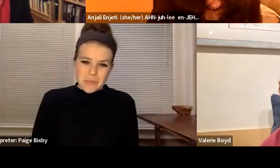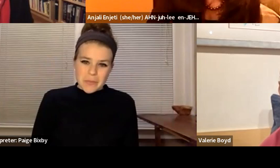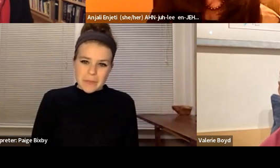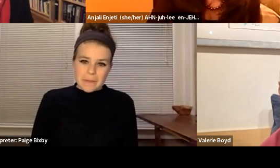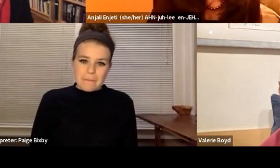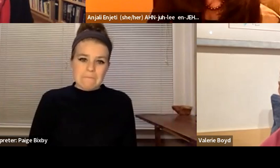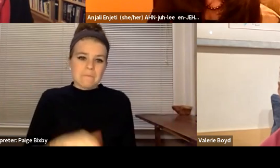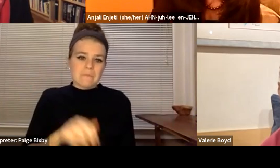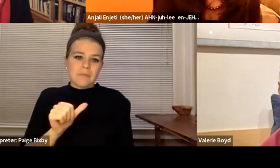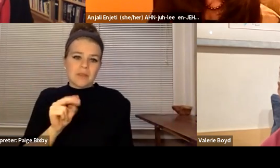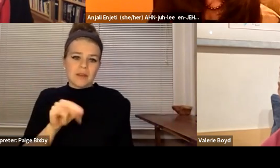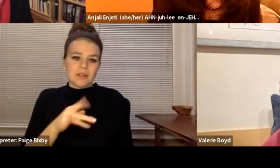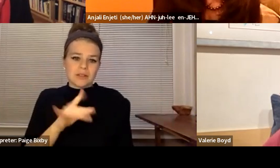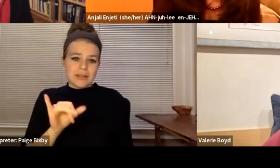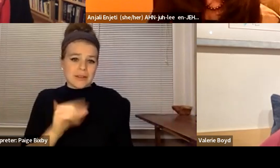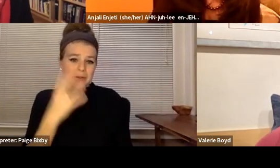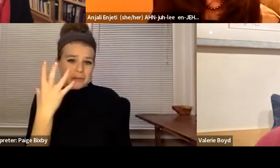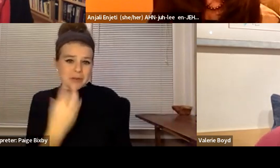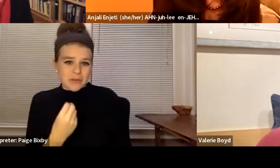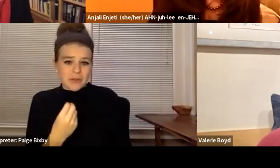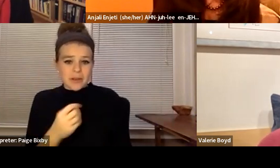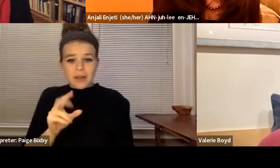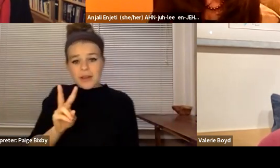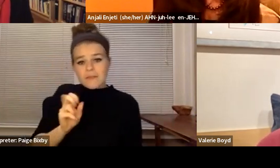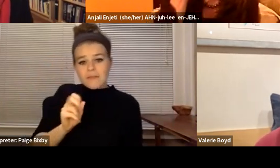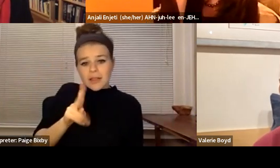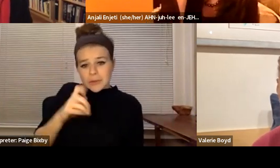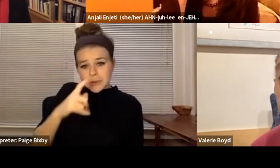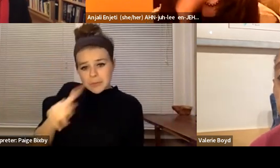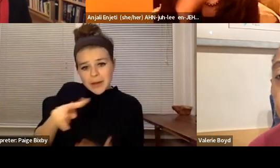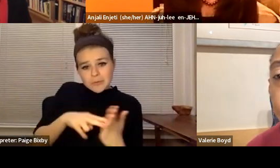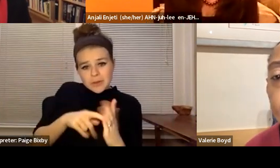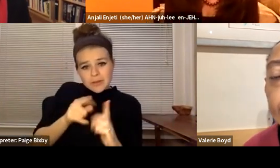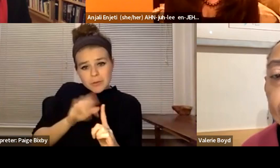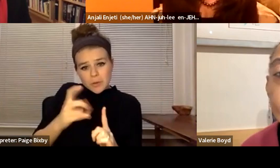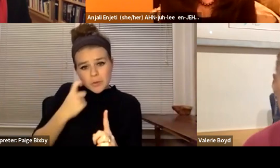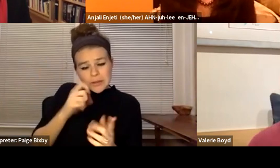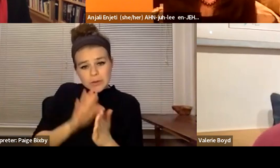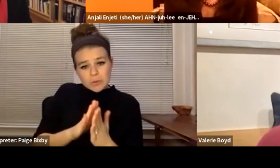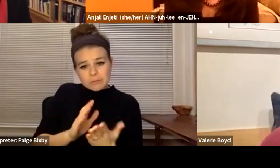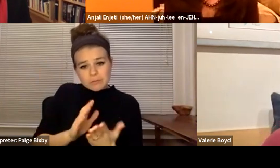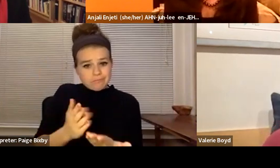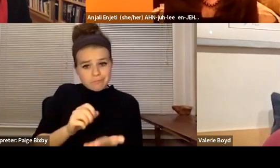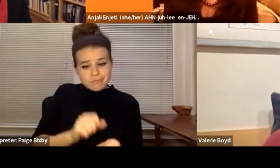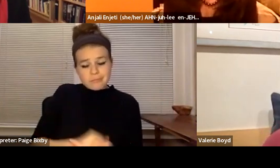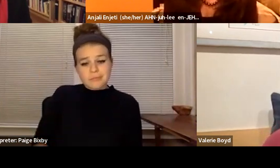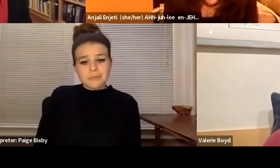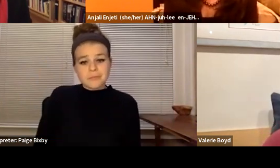Anjali, that was beautiful. Valerie, could we hear something from one of your recent work next?